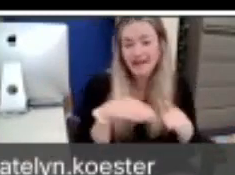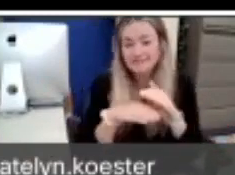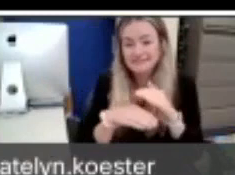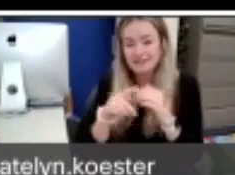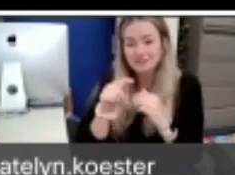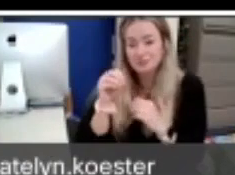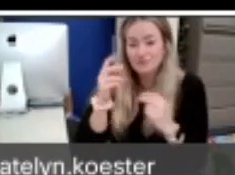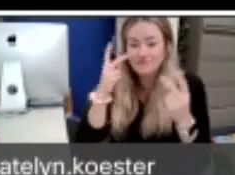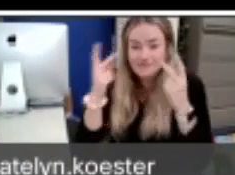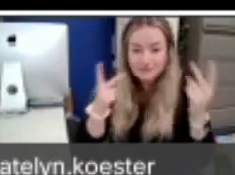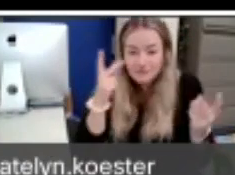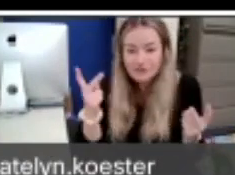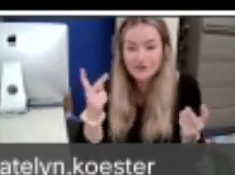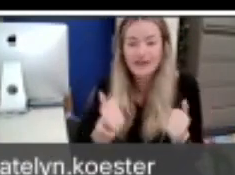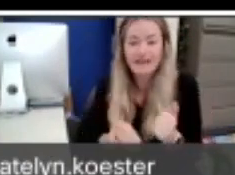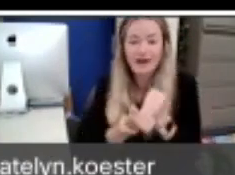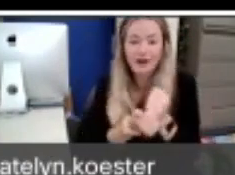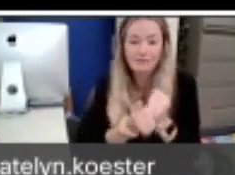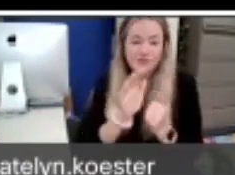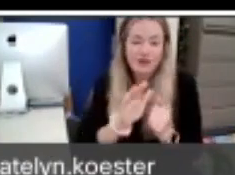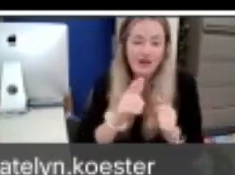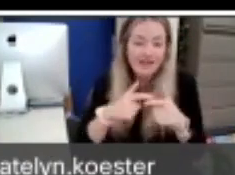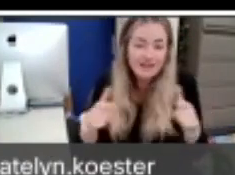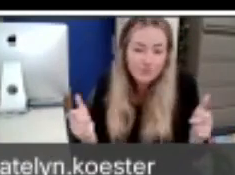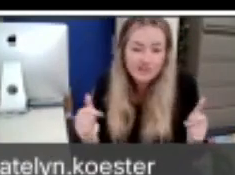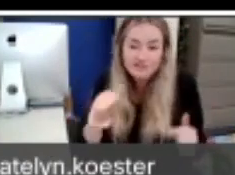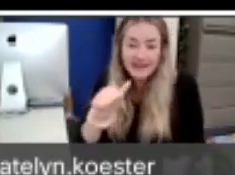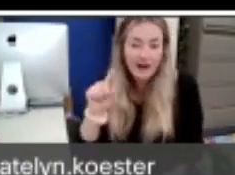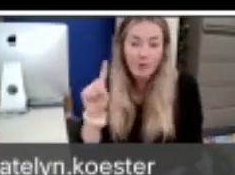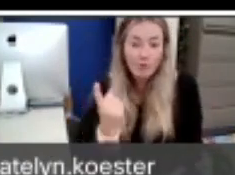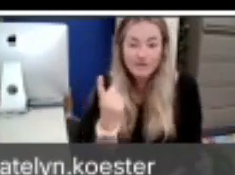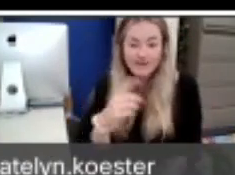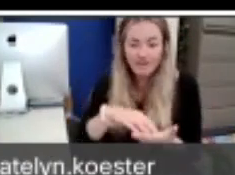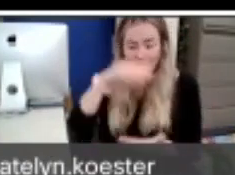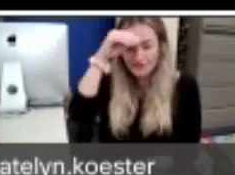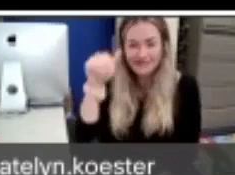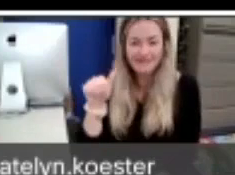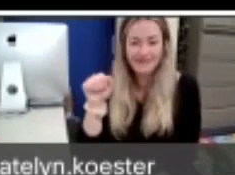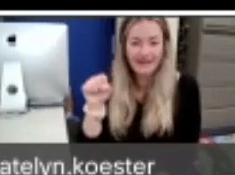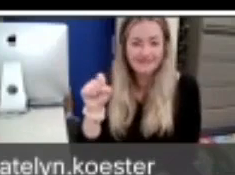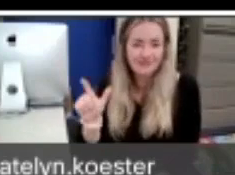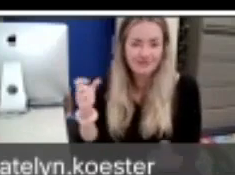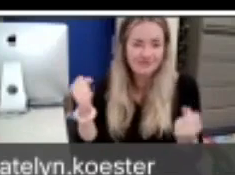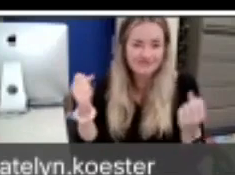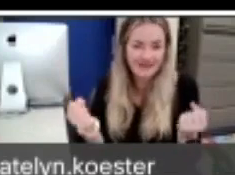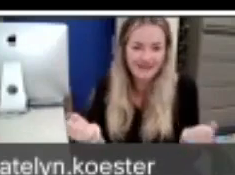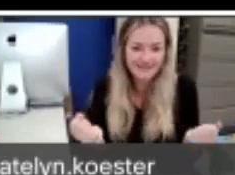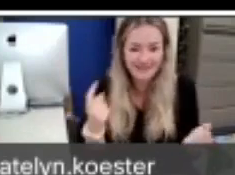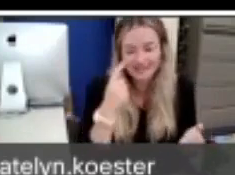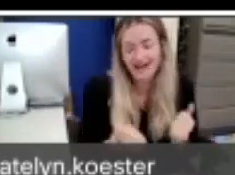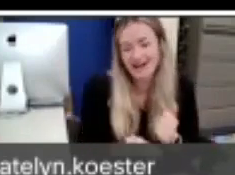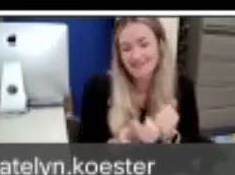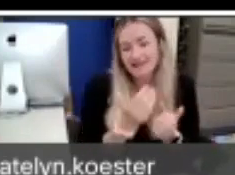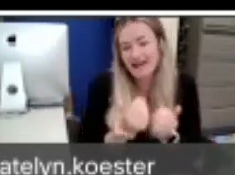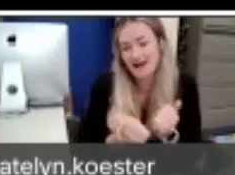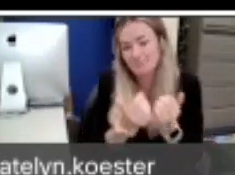I think it gives them good access to visual thing. It helps them,